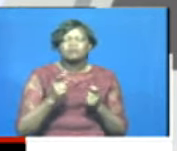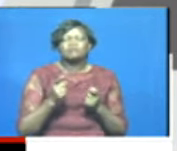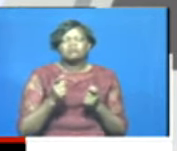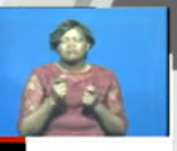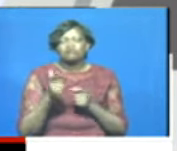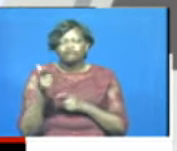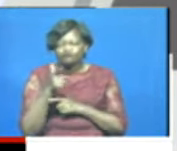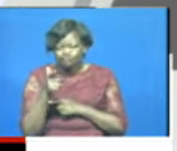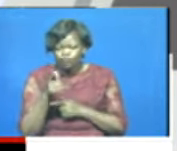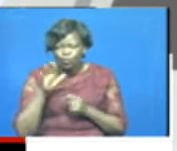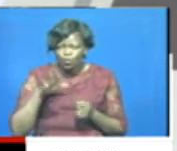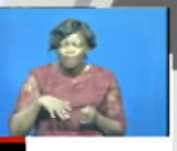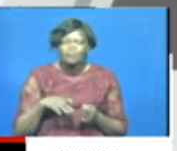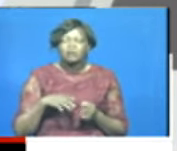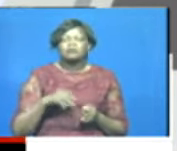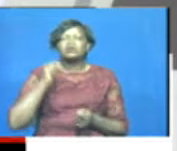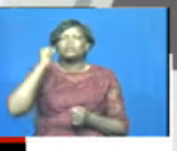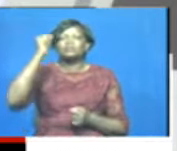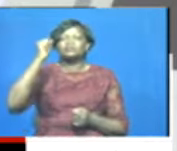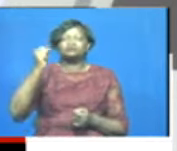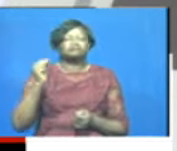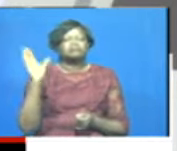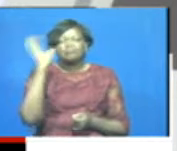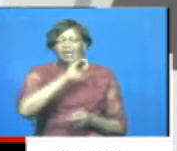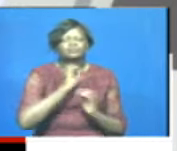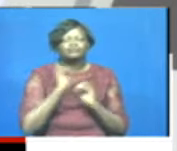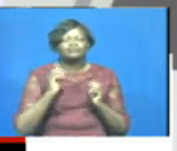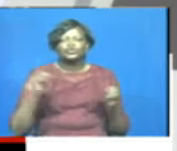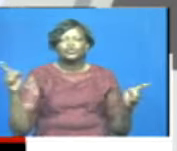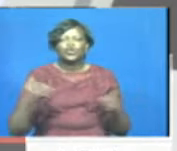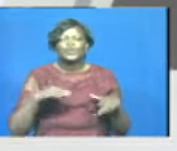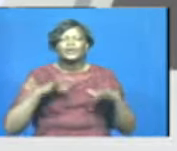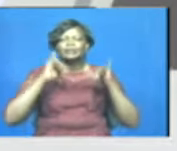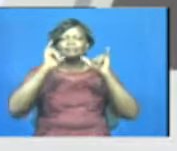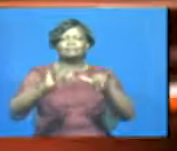women in politics. You don't want to miss that. We'll take a break. We'll be back shortly.